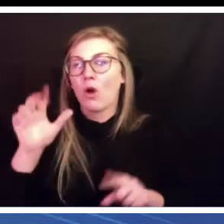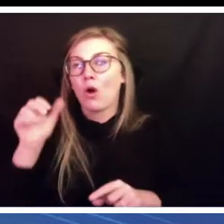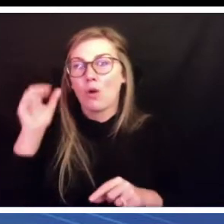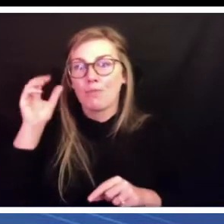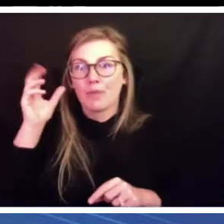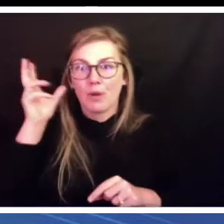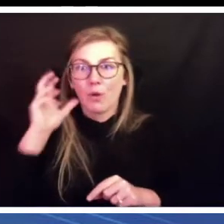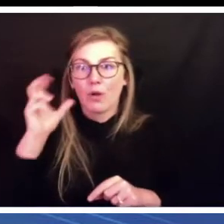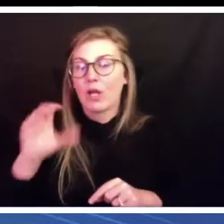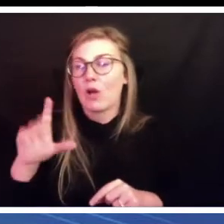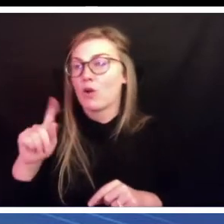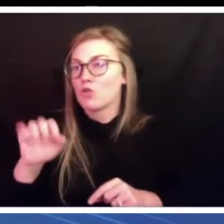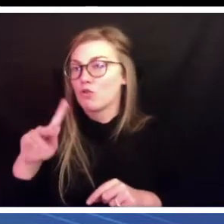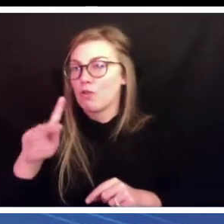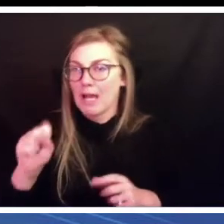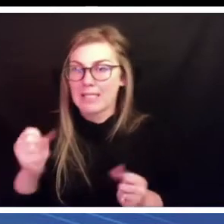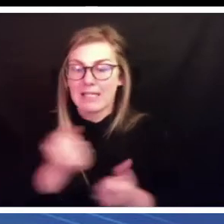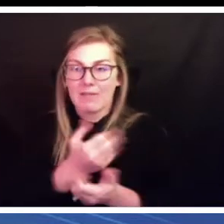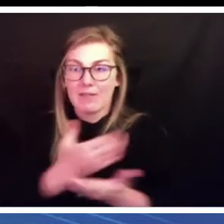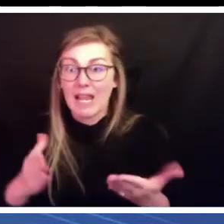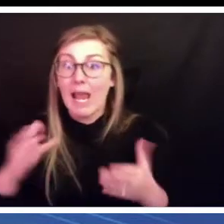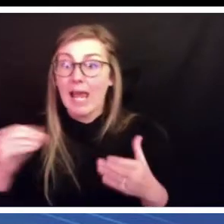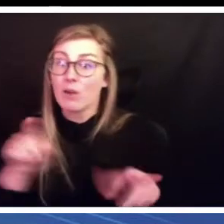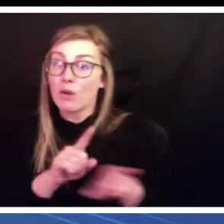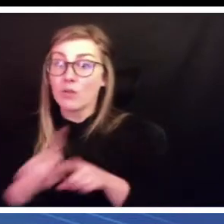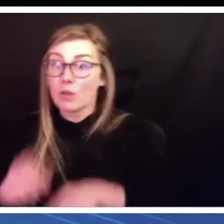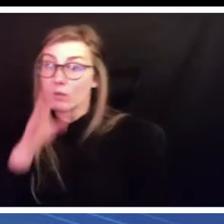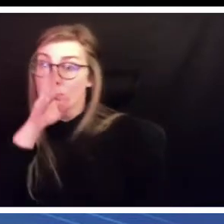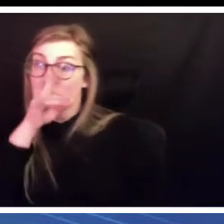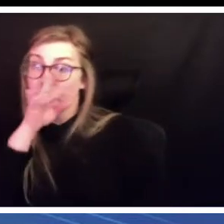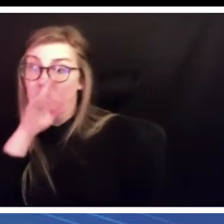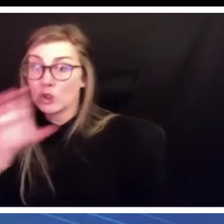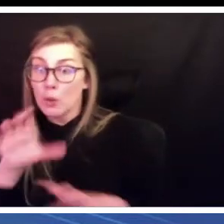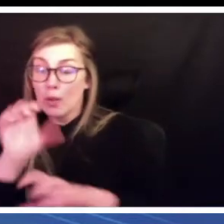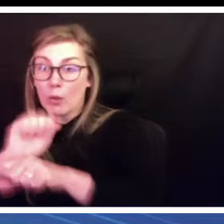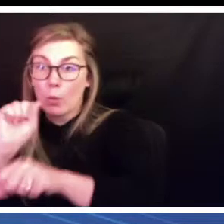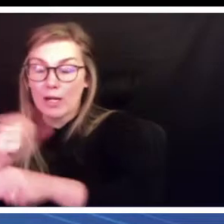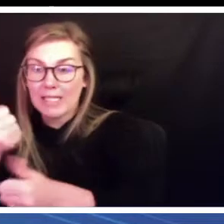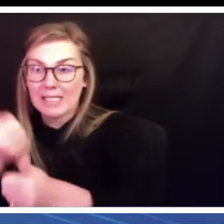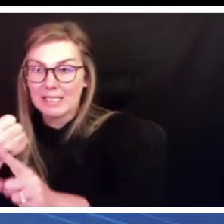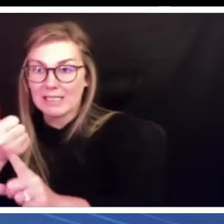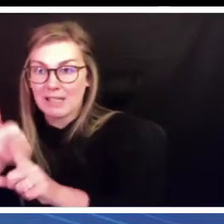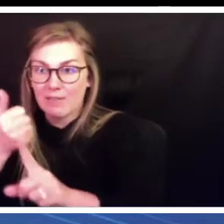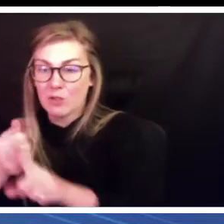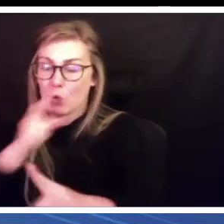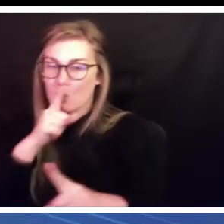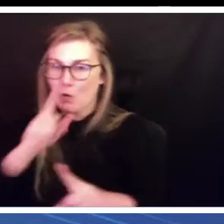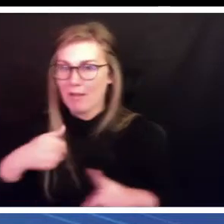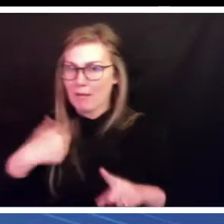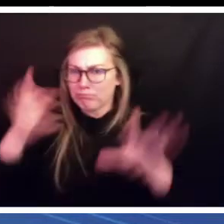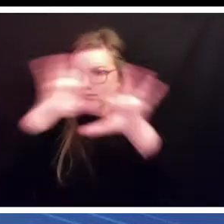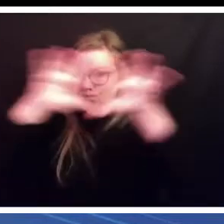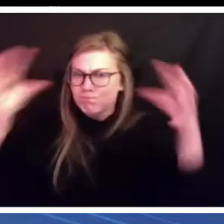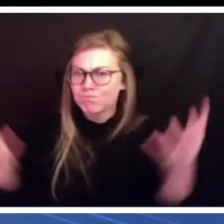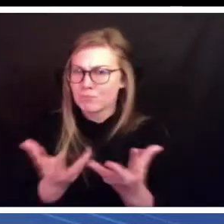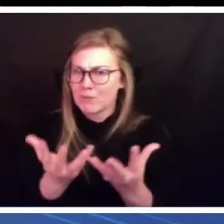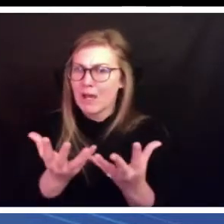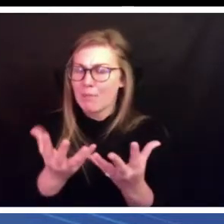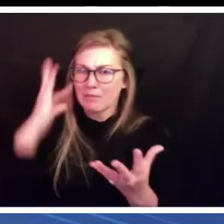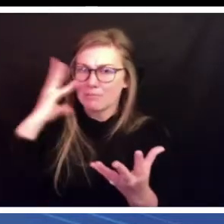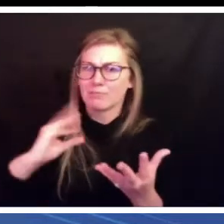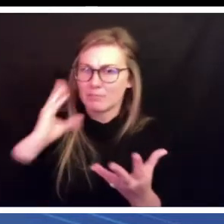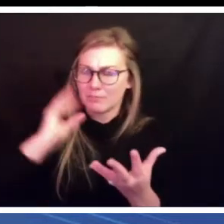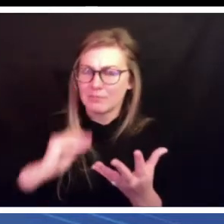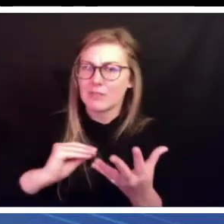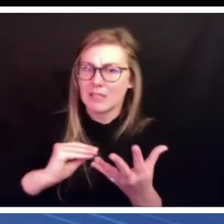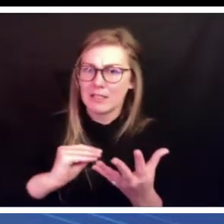play here. So I have a very rich, full sort of full circle experience around what this has been over seven years. And I've moved into